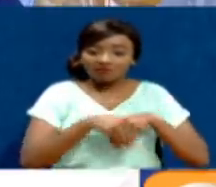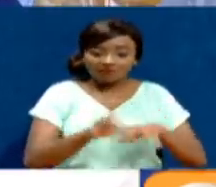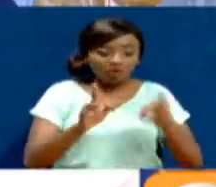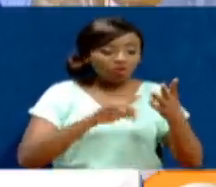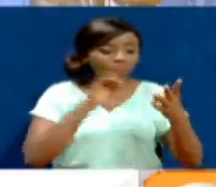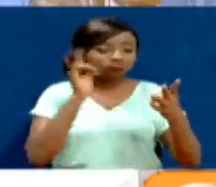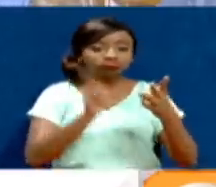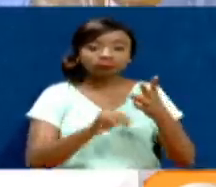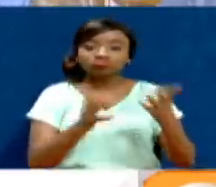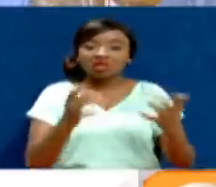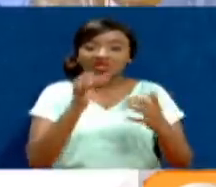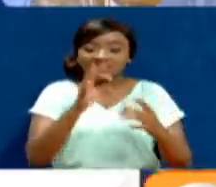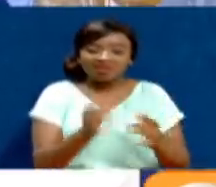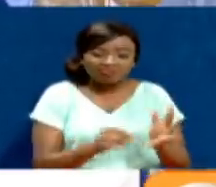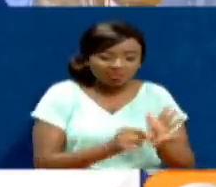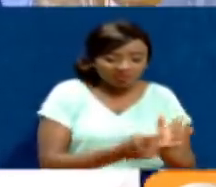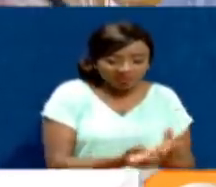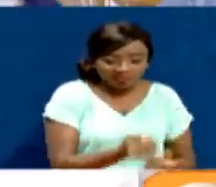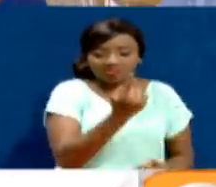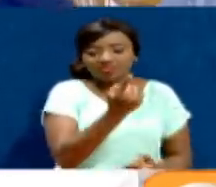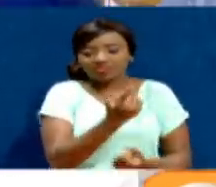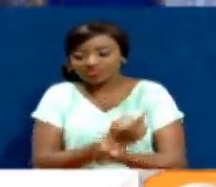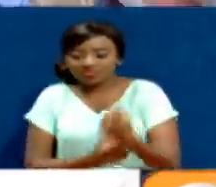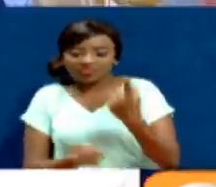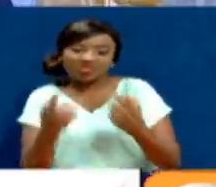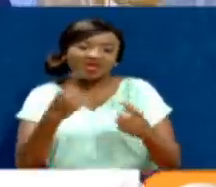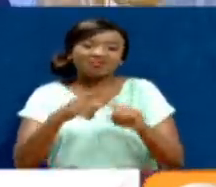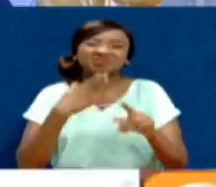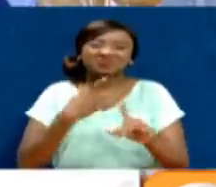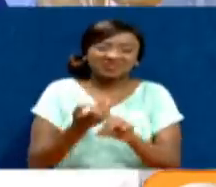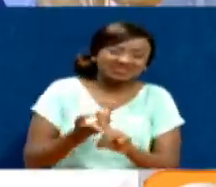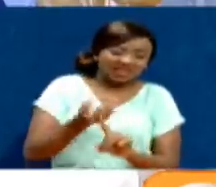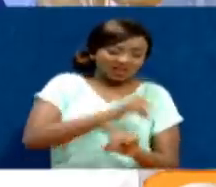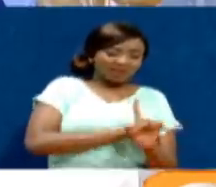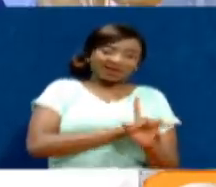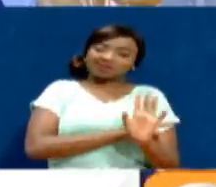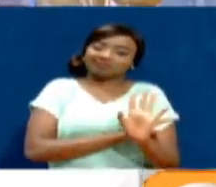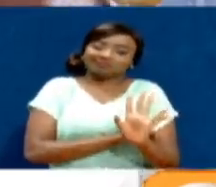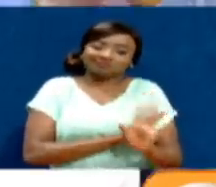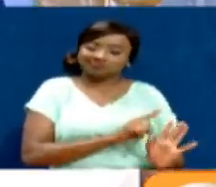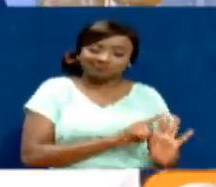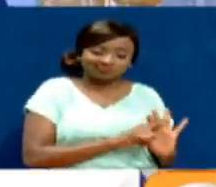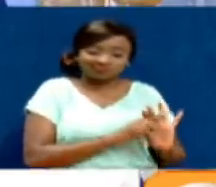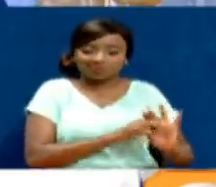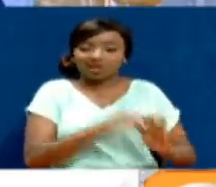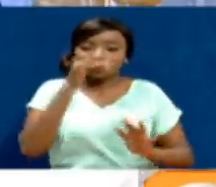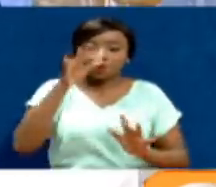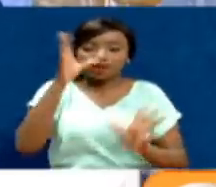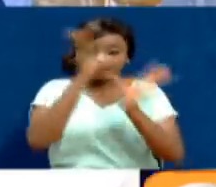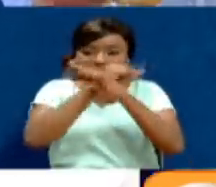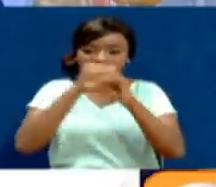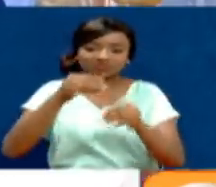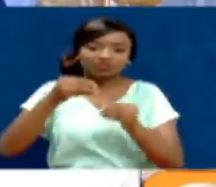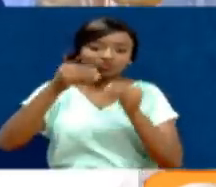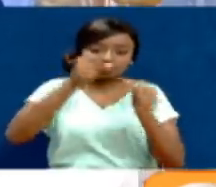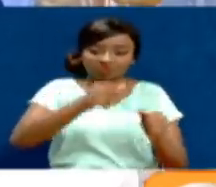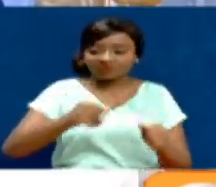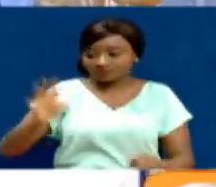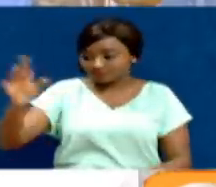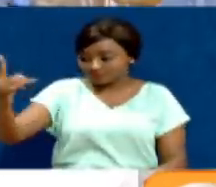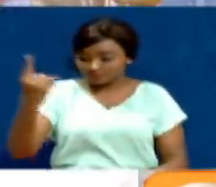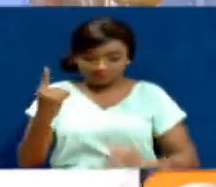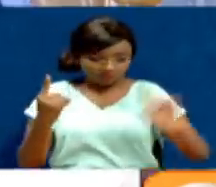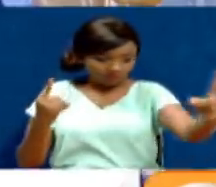and kuna shida shida zimetokea hapa na pale. However, I don't want to go back to that because the president intervened, badi alisimamishwa,